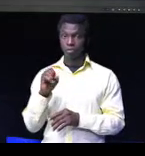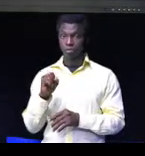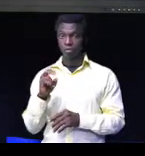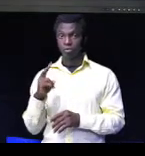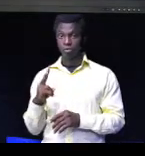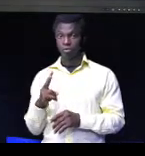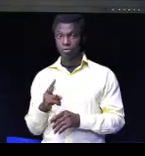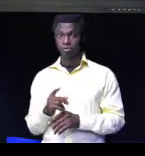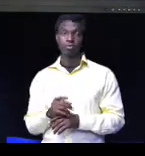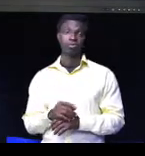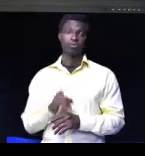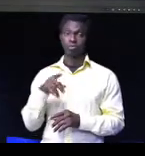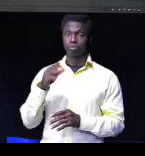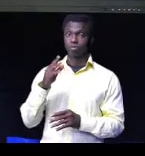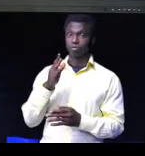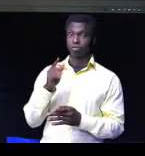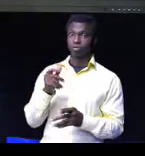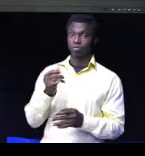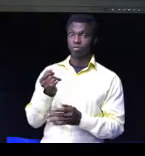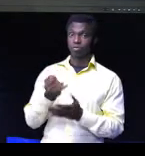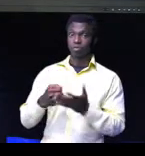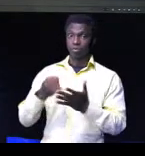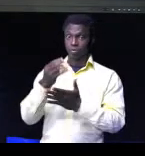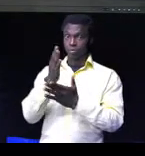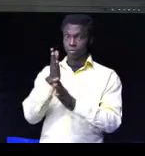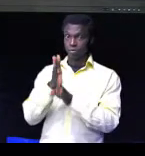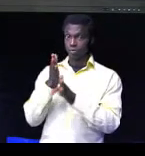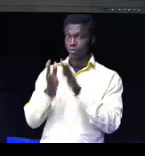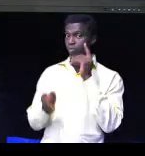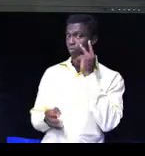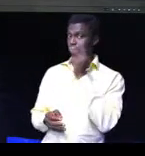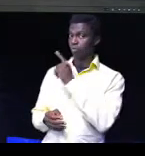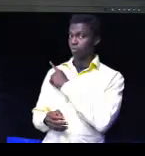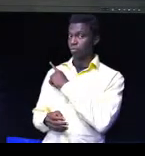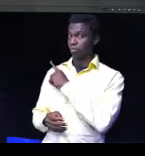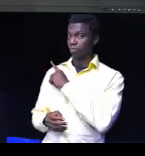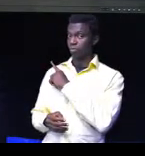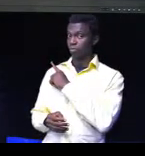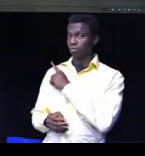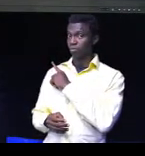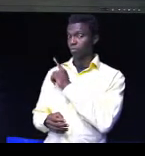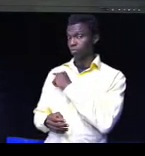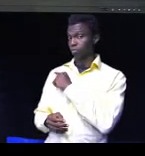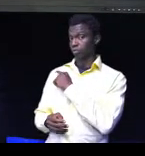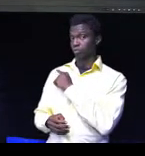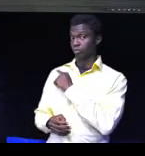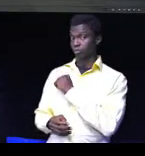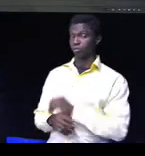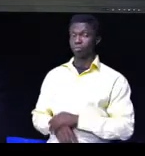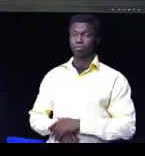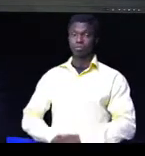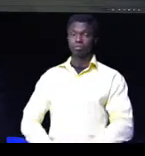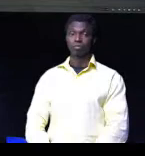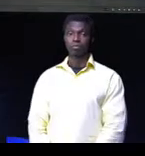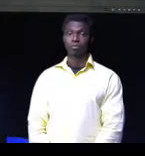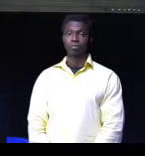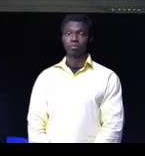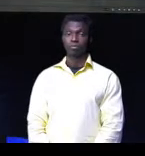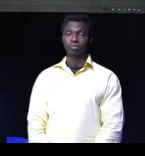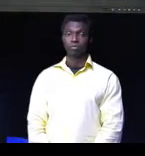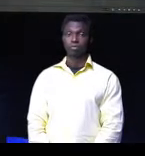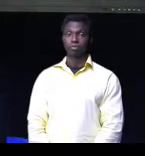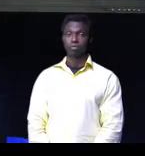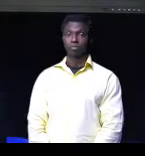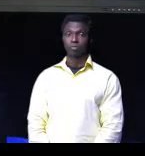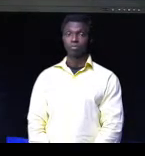1 bar, and then this other bar that is having dashes is representing